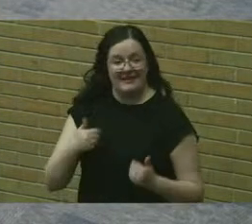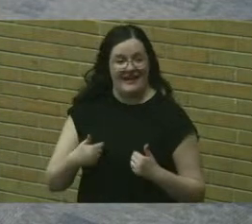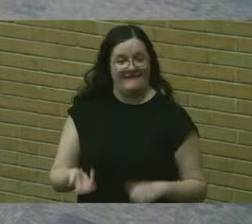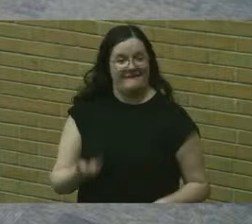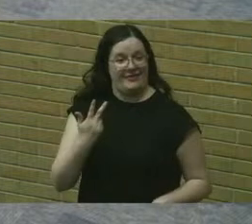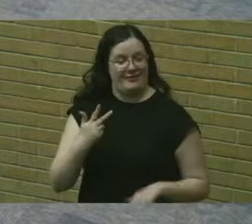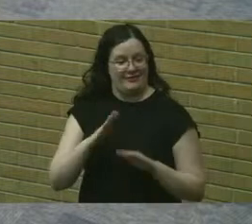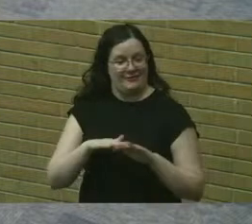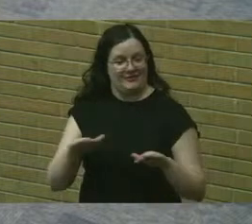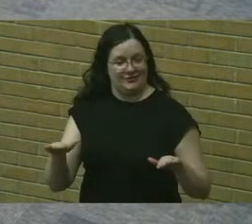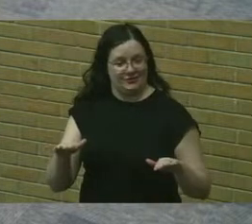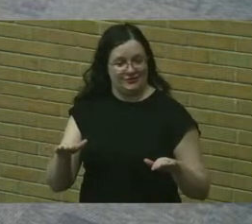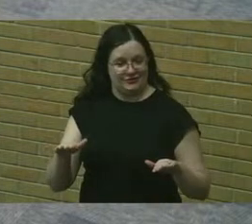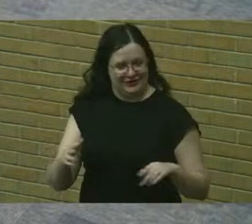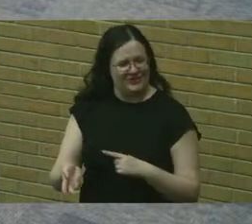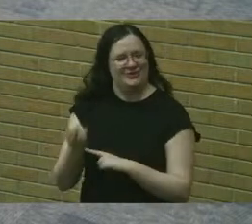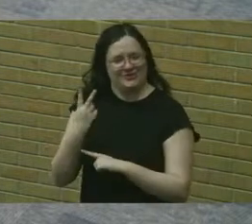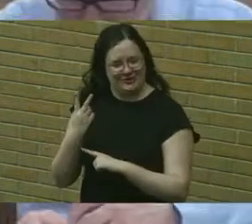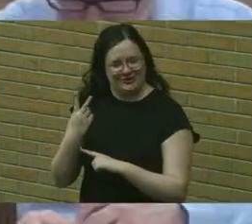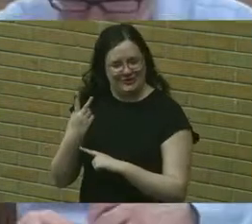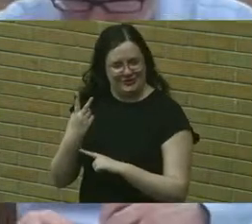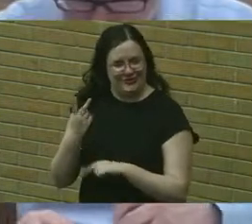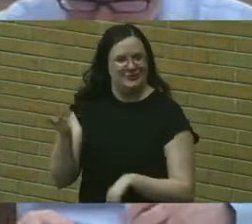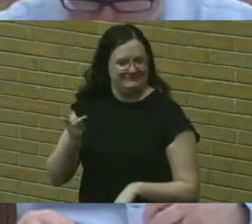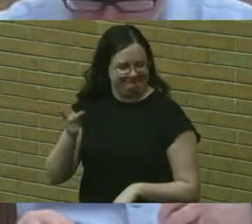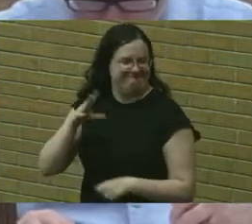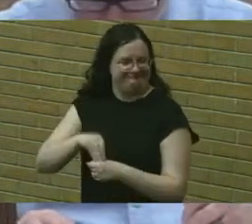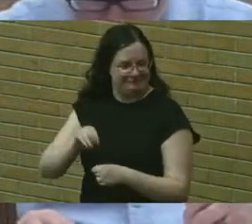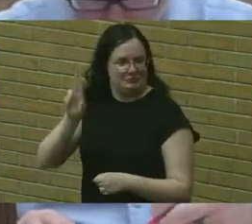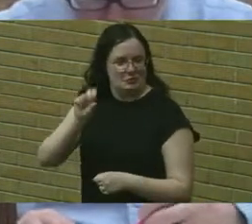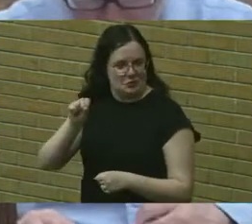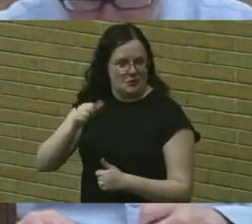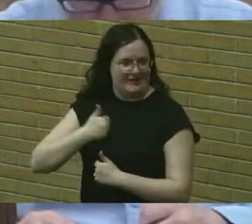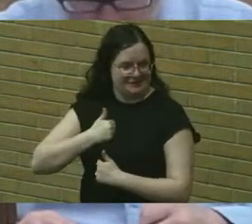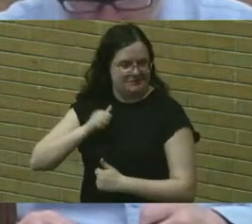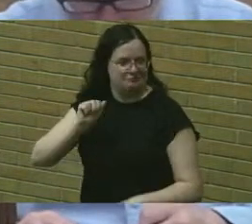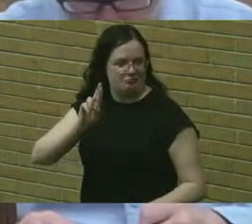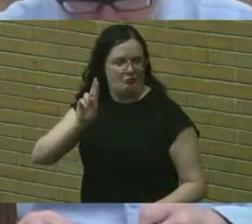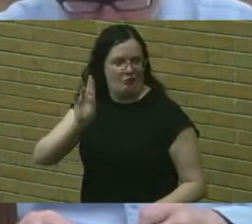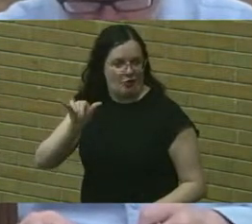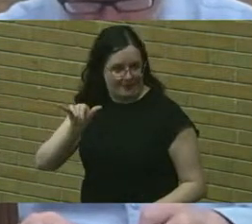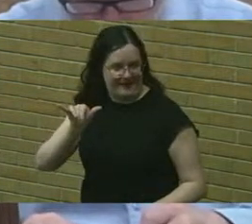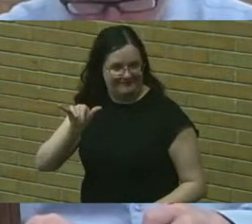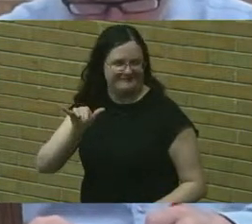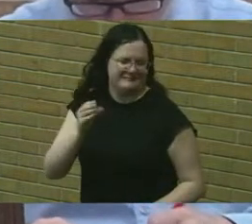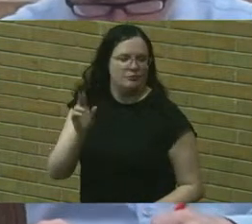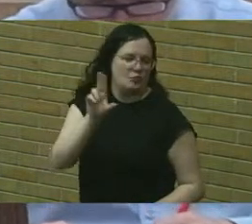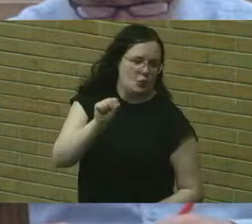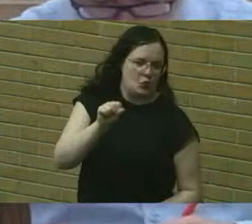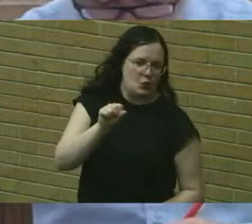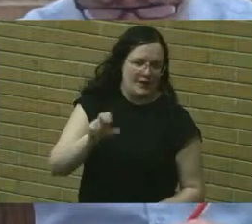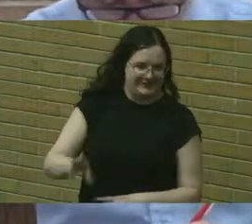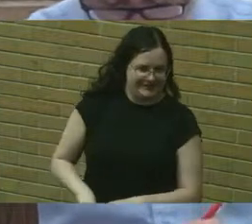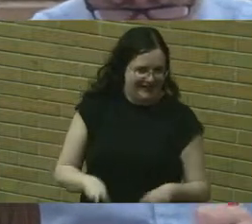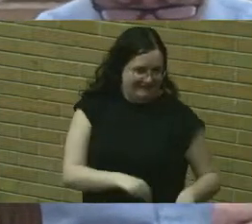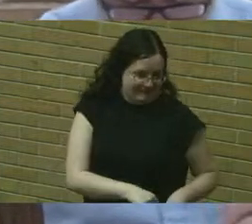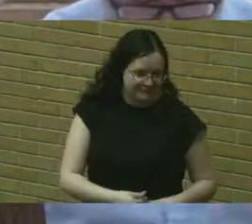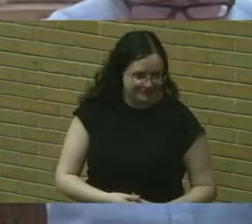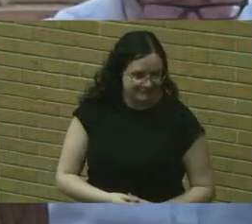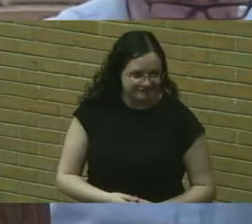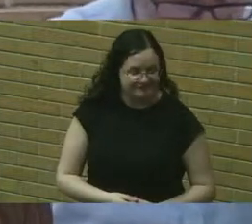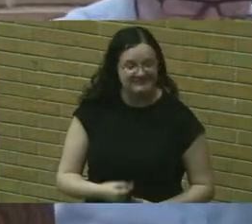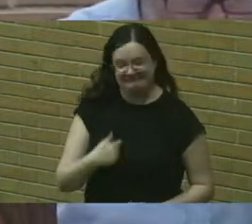2 of which are serving in the United States Army and United States Navy. I'm a proud